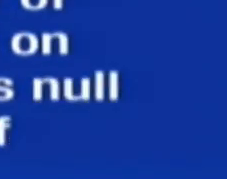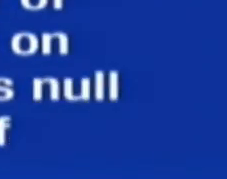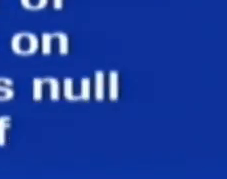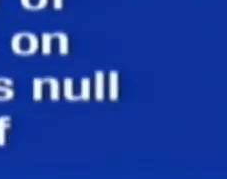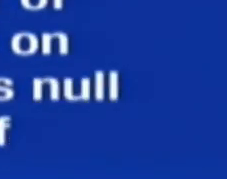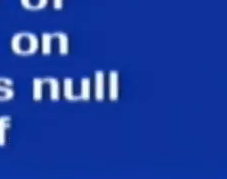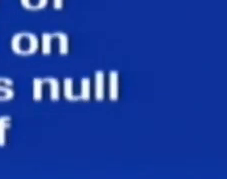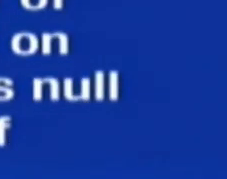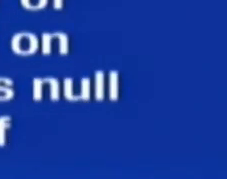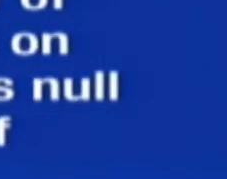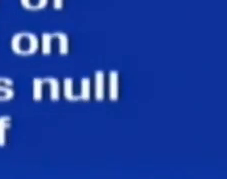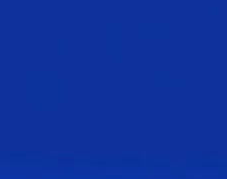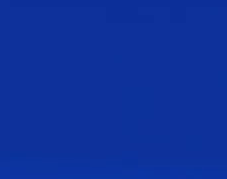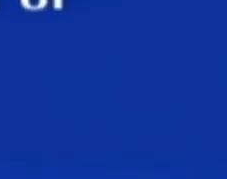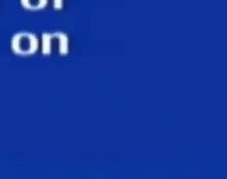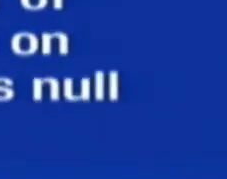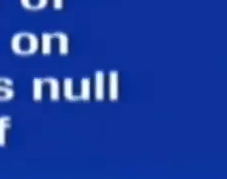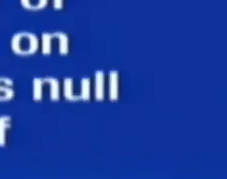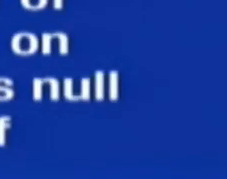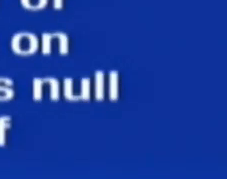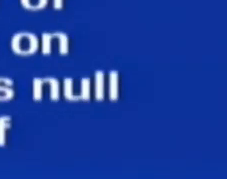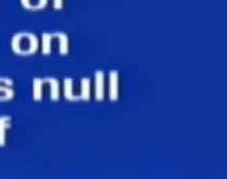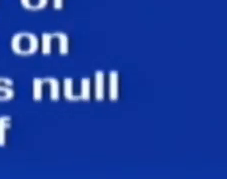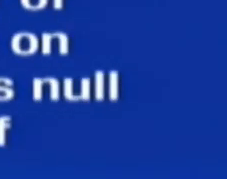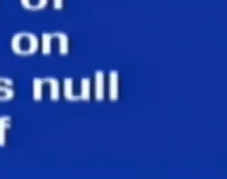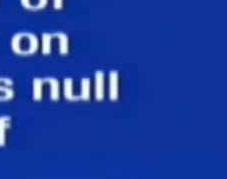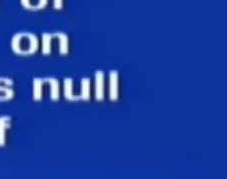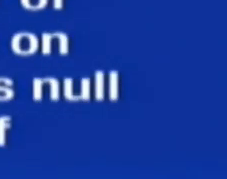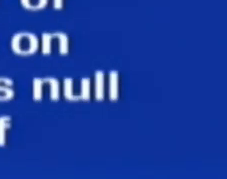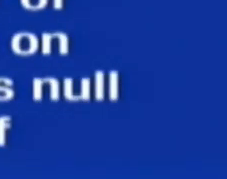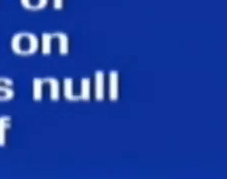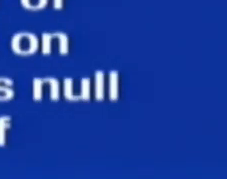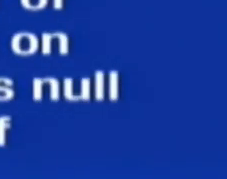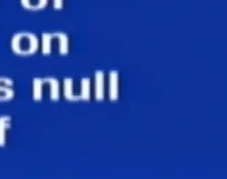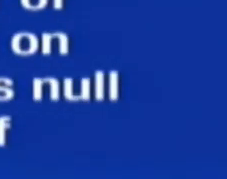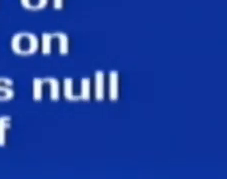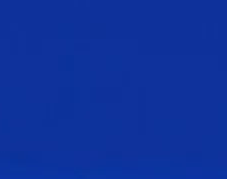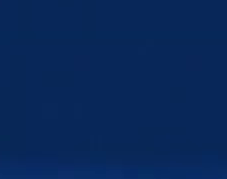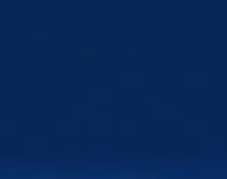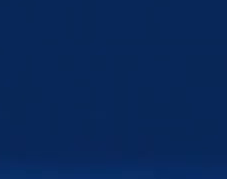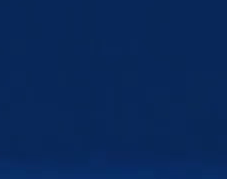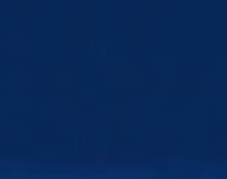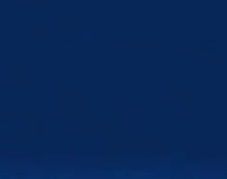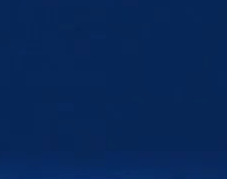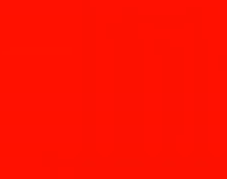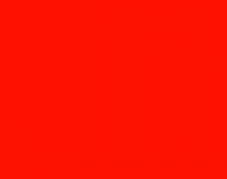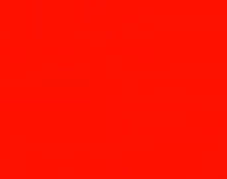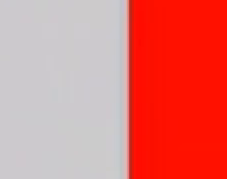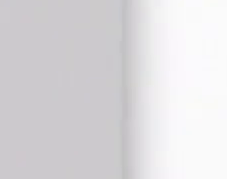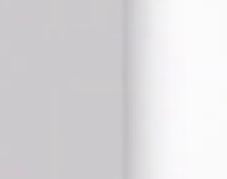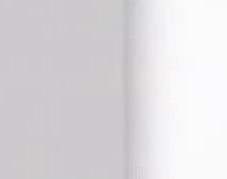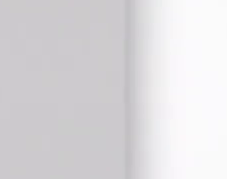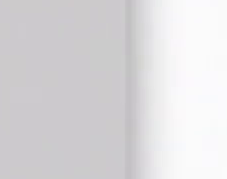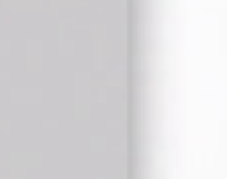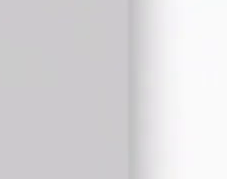Kihika had served the Speaker with the orders. The dispute was to be heard virtually inter parties next week, Thursday, but for Lusaka,